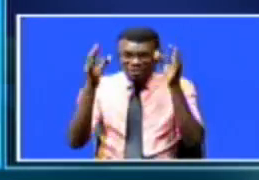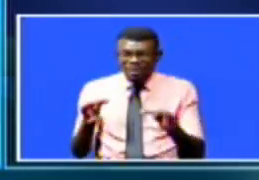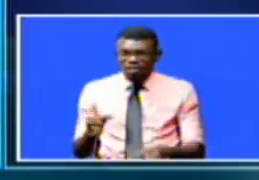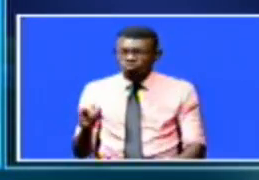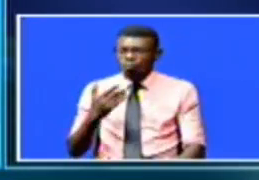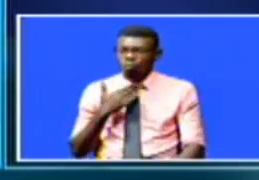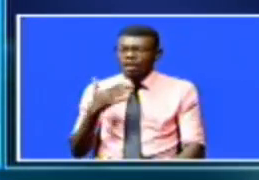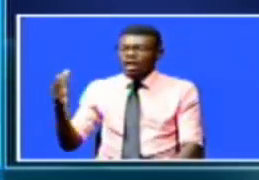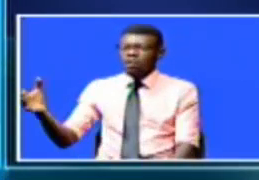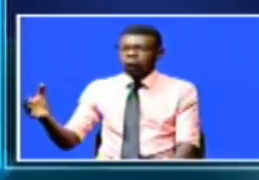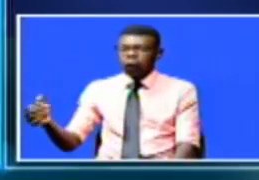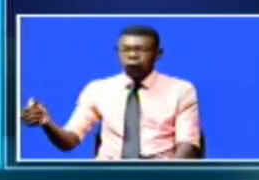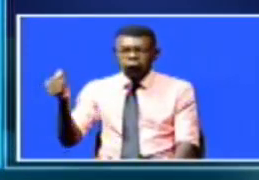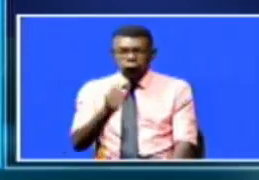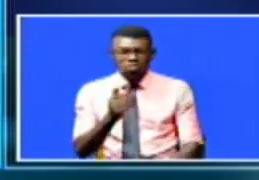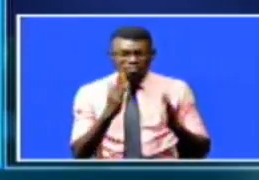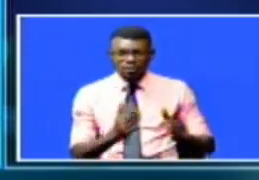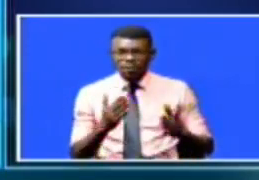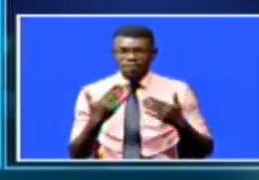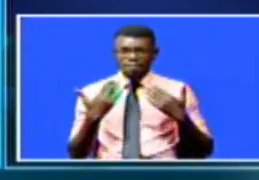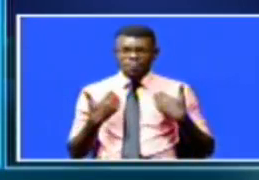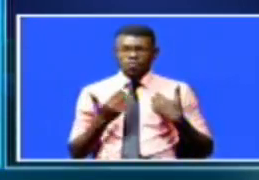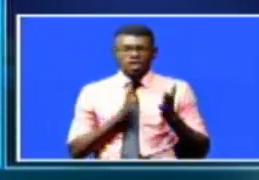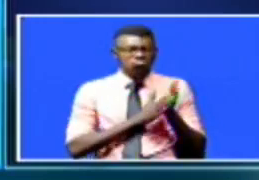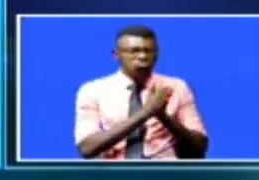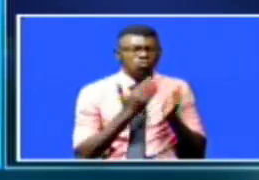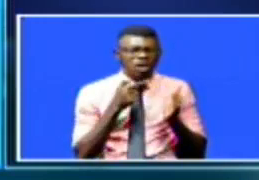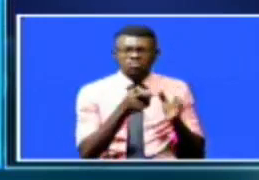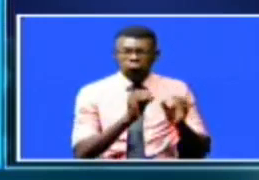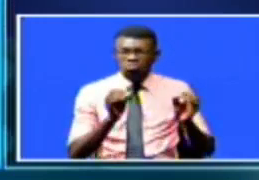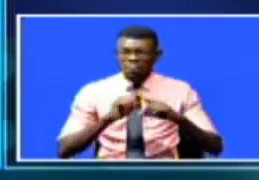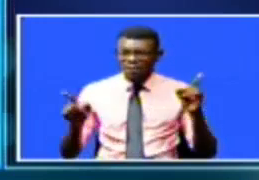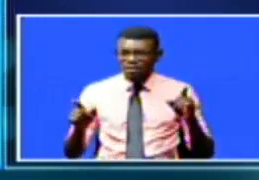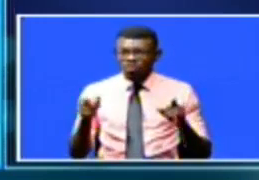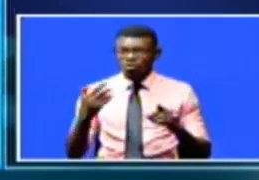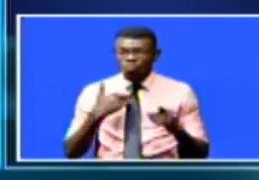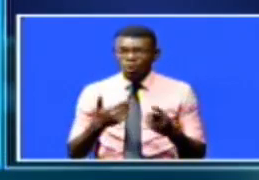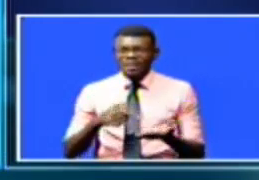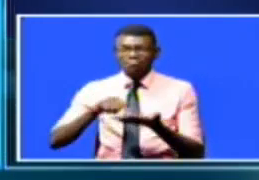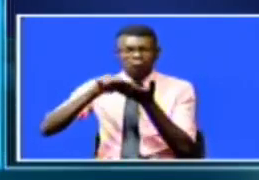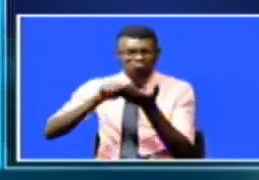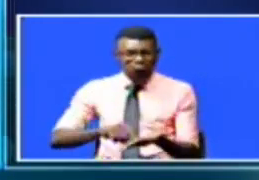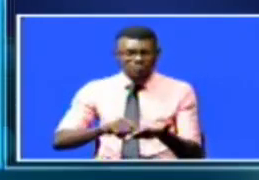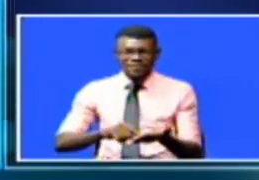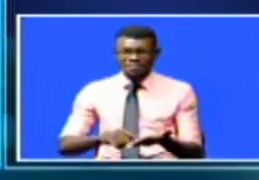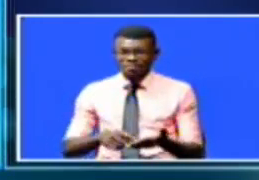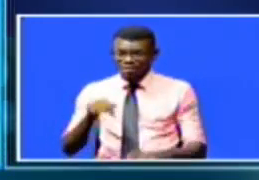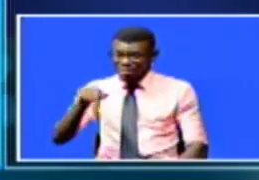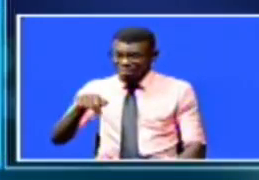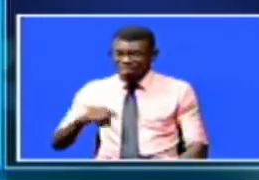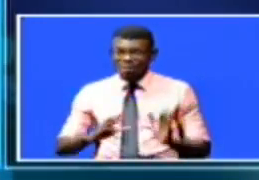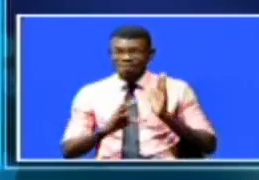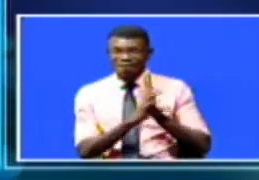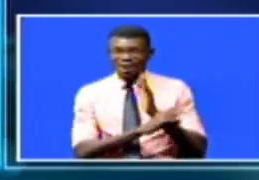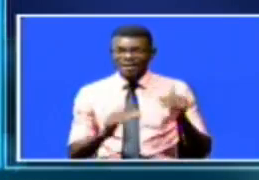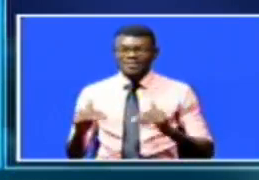someone, and if the people do not want, you have to impose that person on to become the chair. So I think in a democratic country, and this is